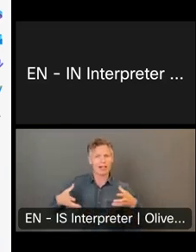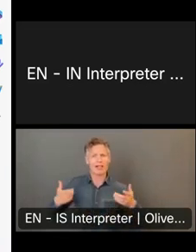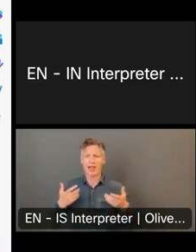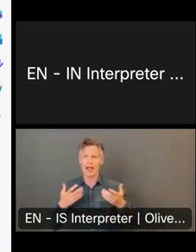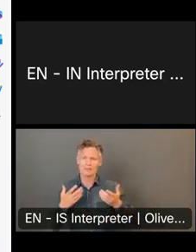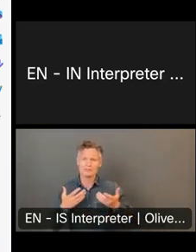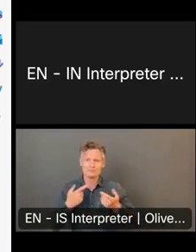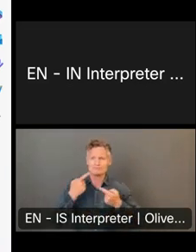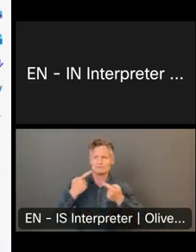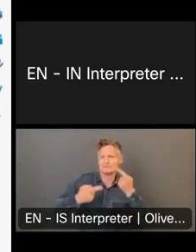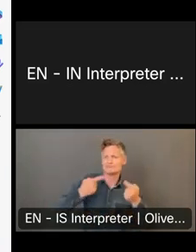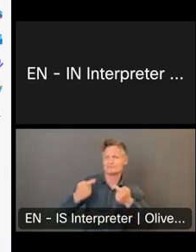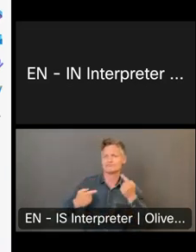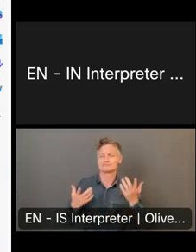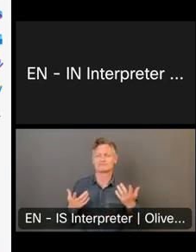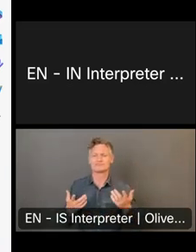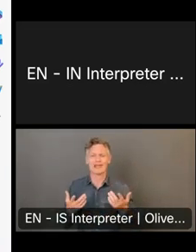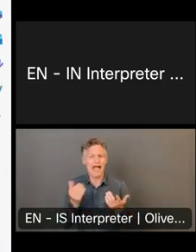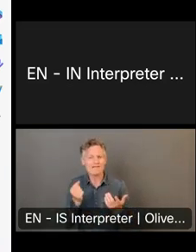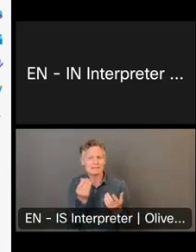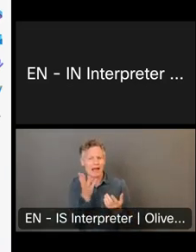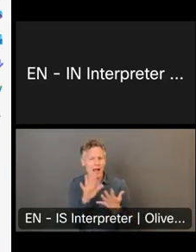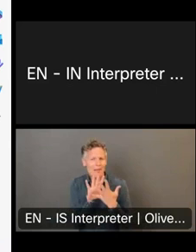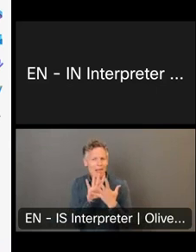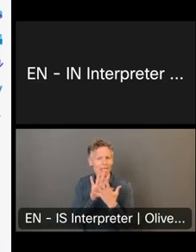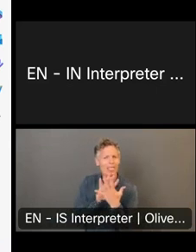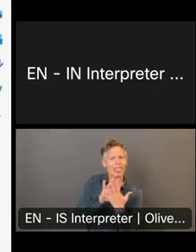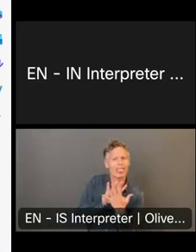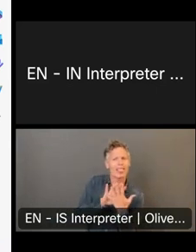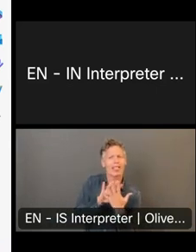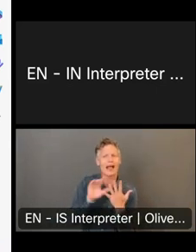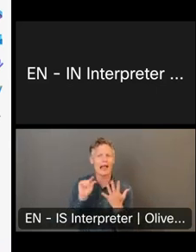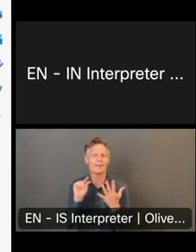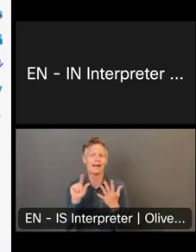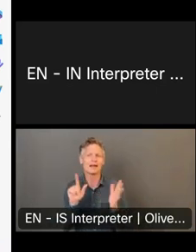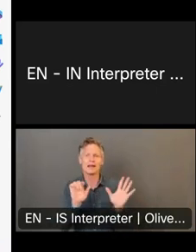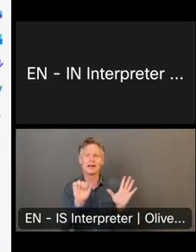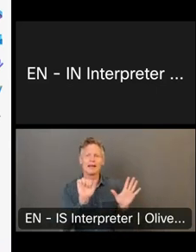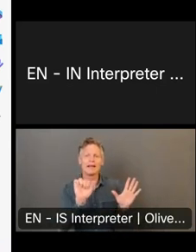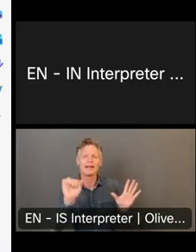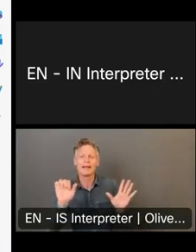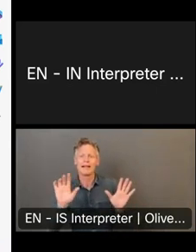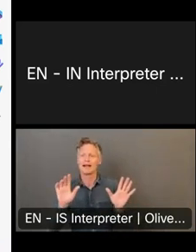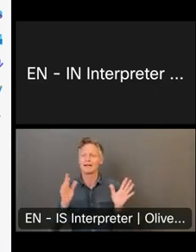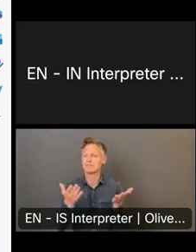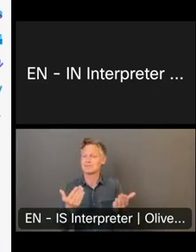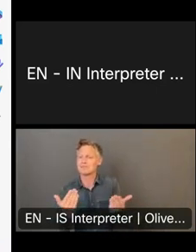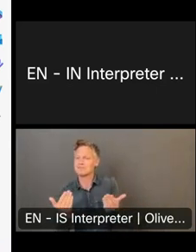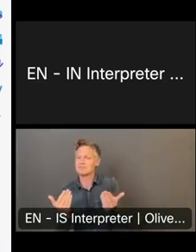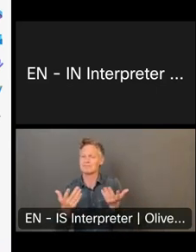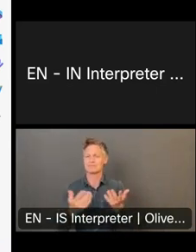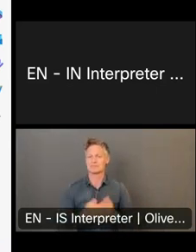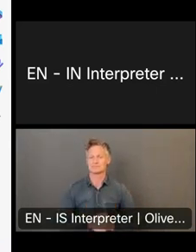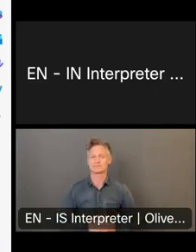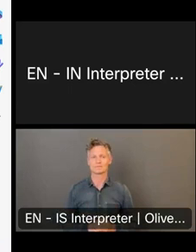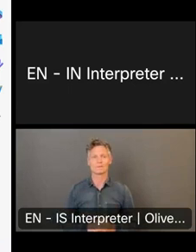of fuzzy or vague meaning and open a space for negotiation. Yes, I don't